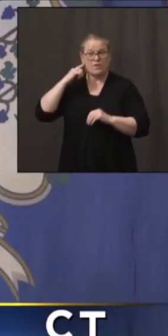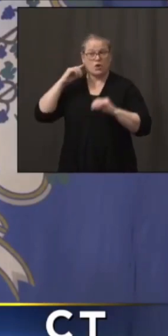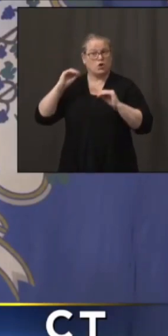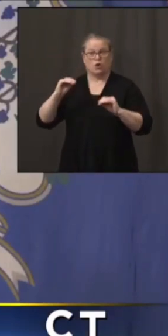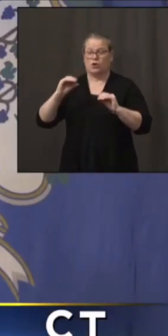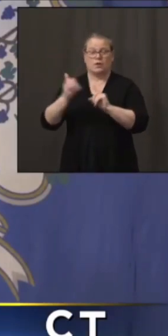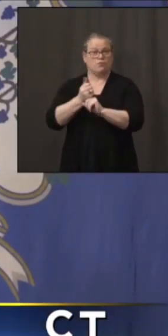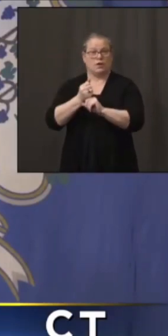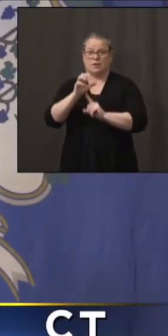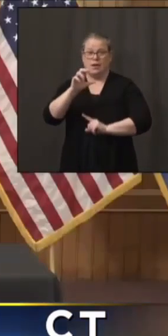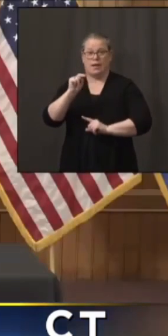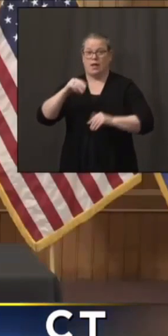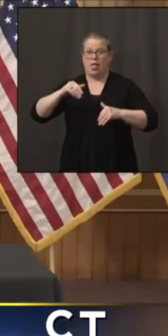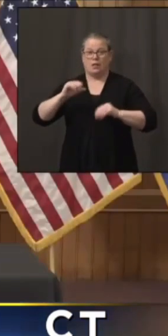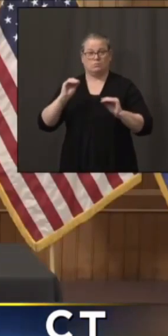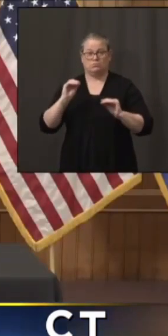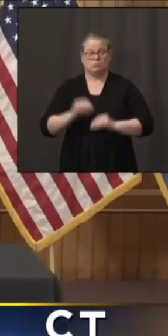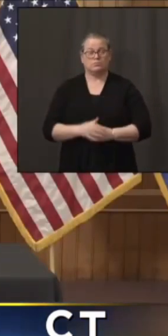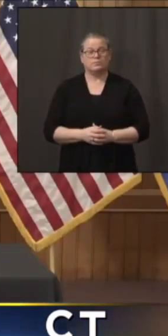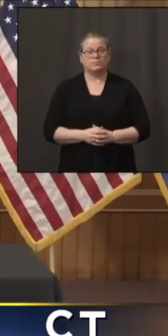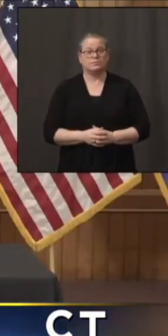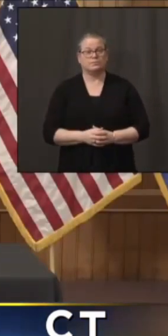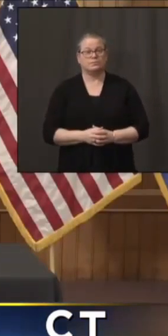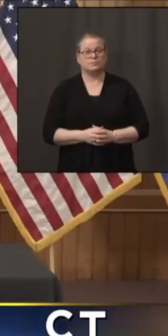Okay, thank you.